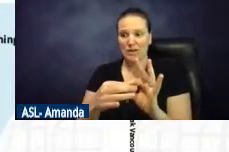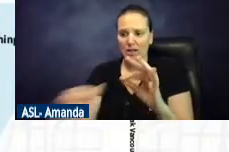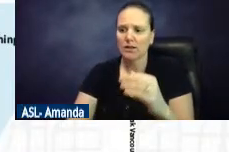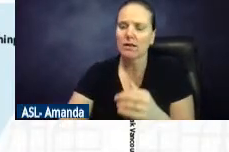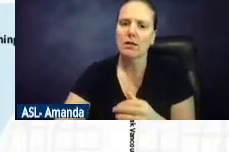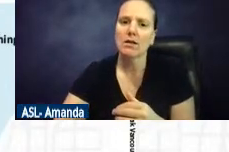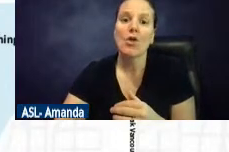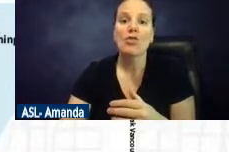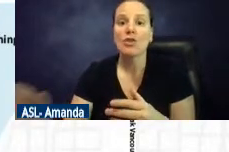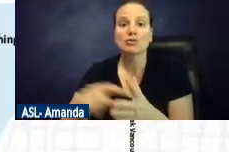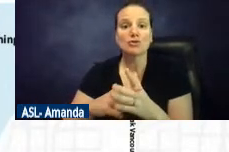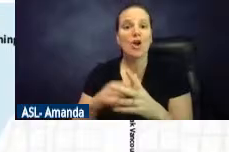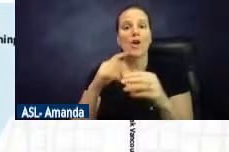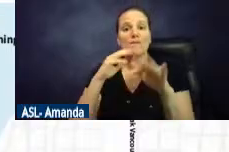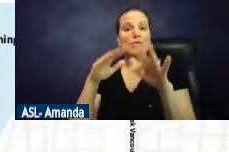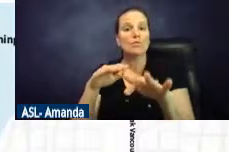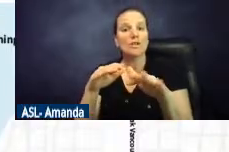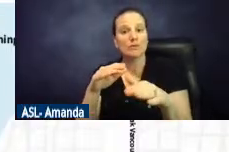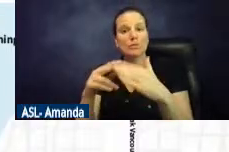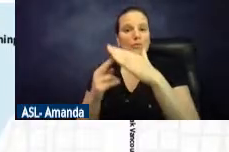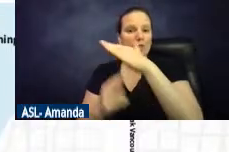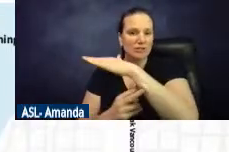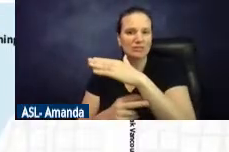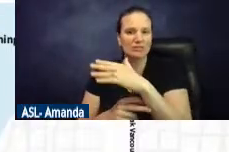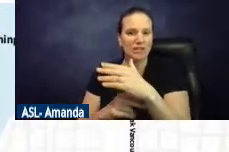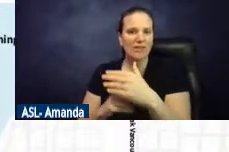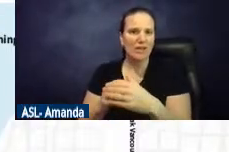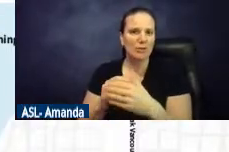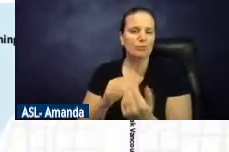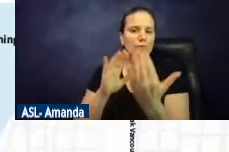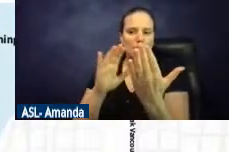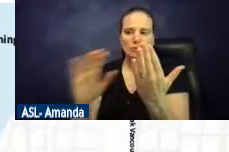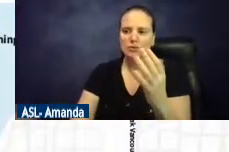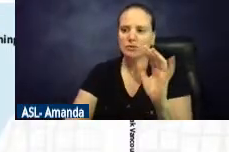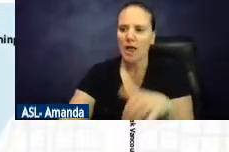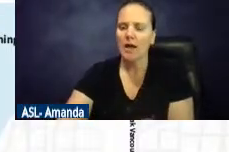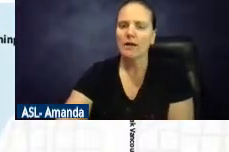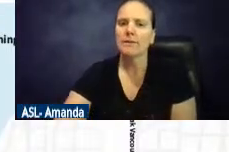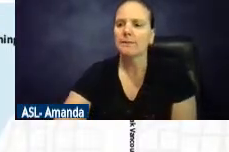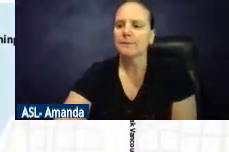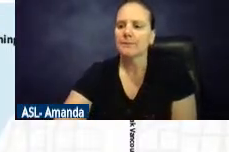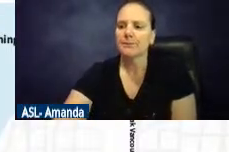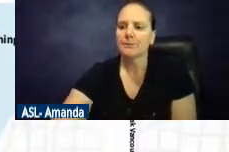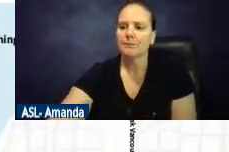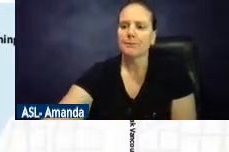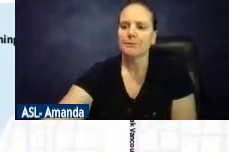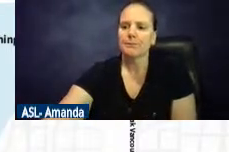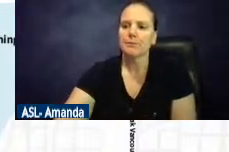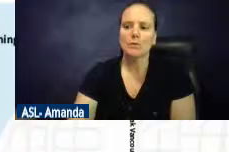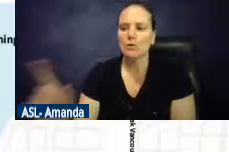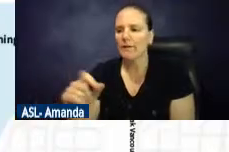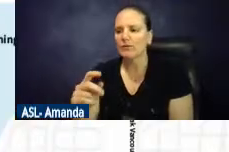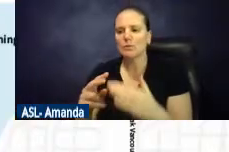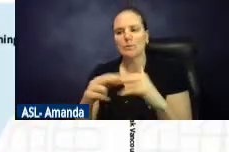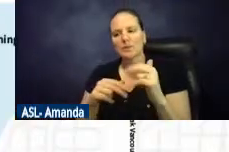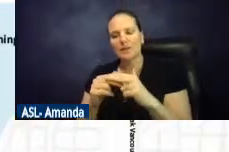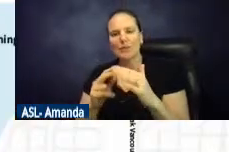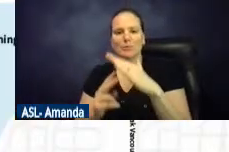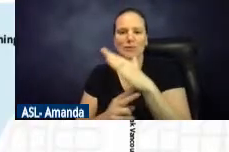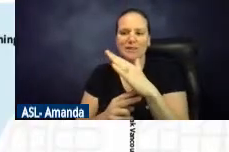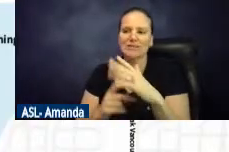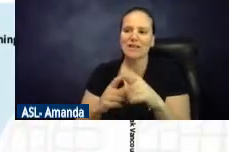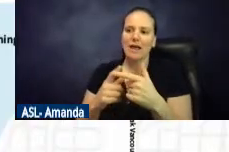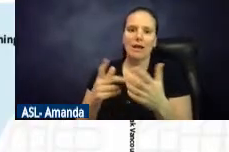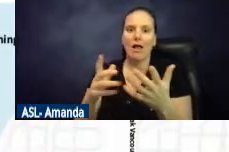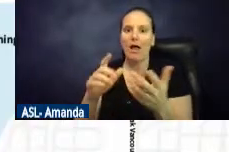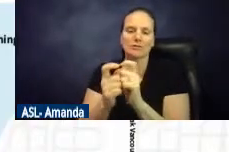river bridge and then the start of the Approaches. Mainly because you have to build the river bridge and you get so far, and then they turn over the southbound bridge